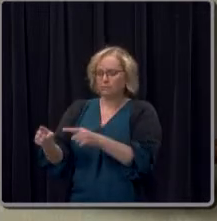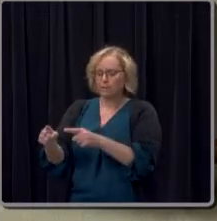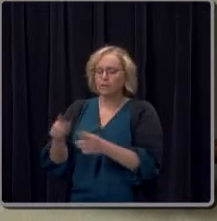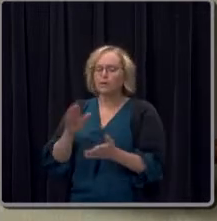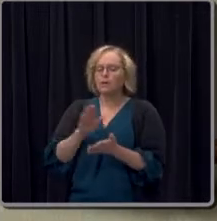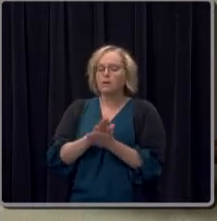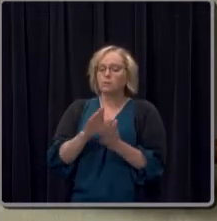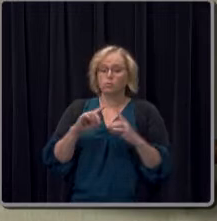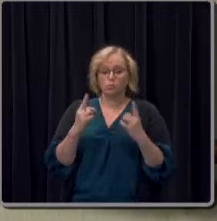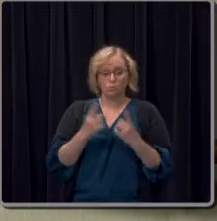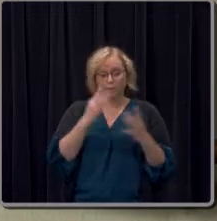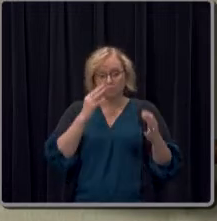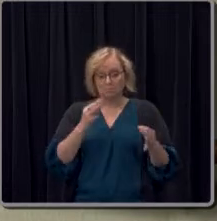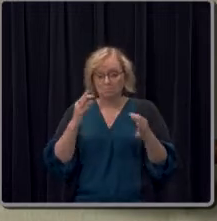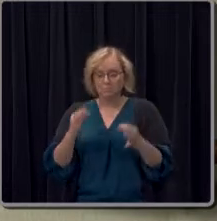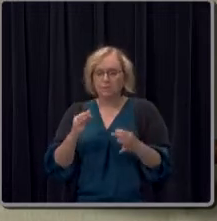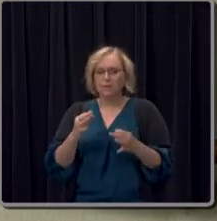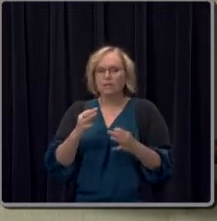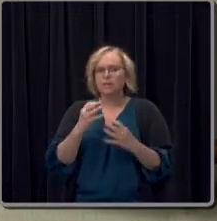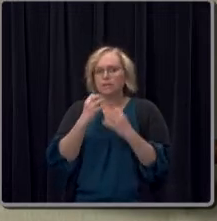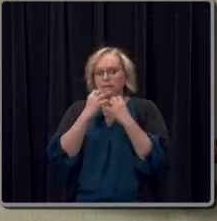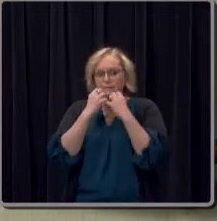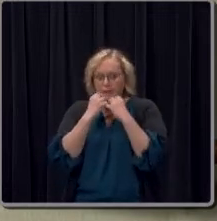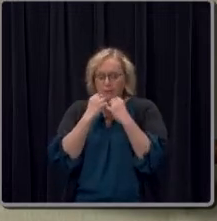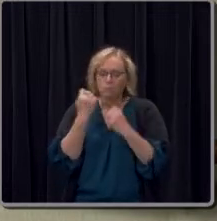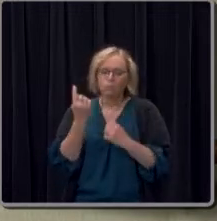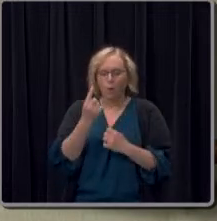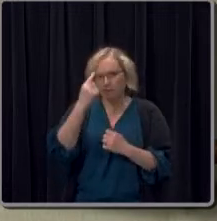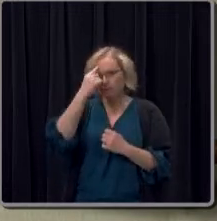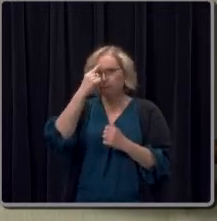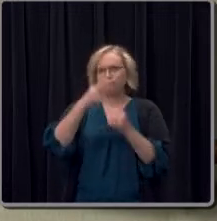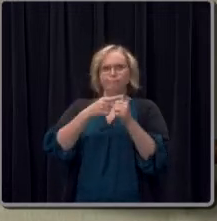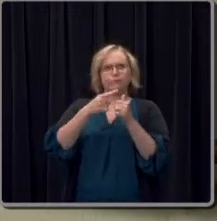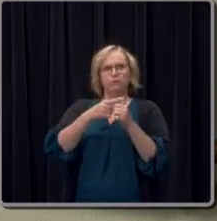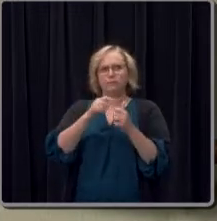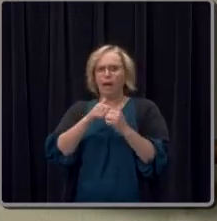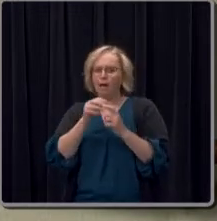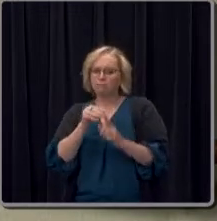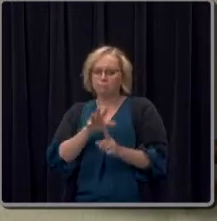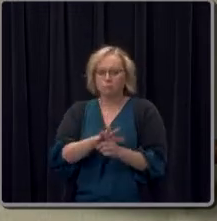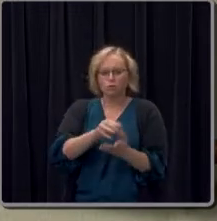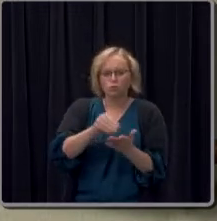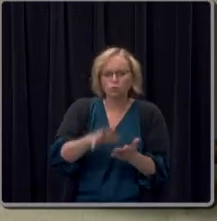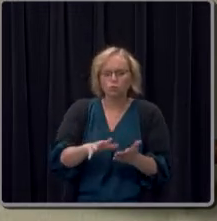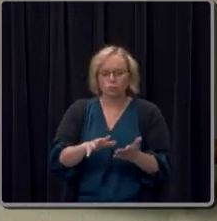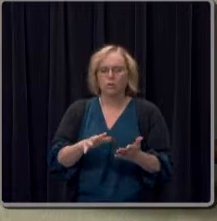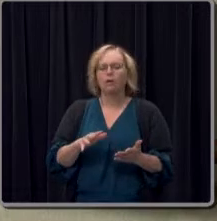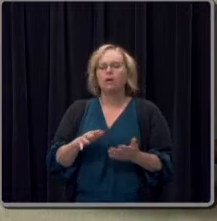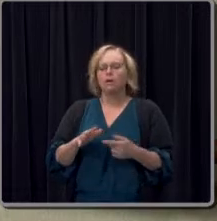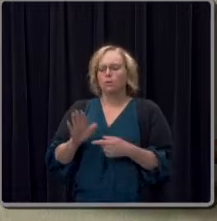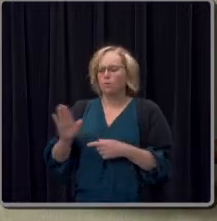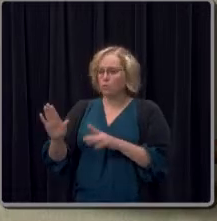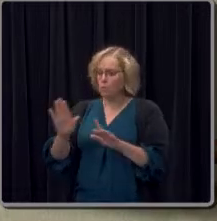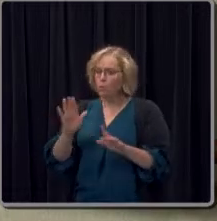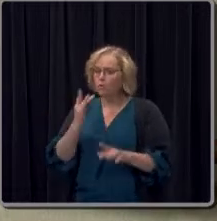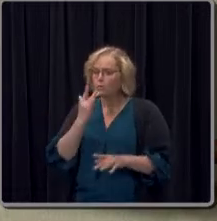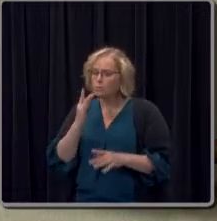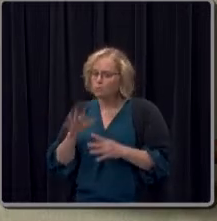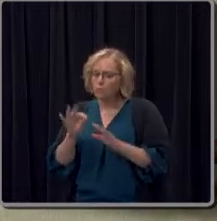these decisions, it is vital that you always put the students first and think about how each possible choice will impact students and their